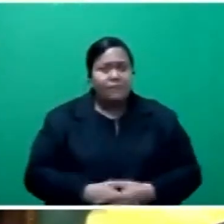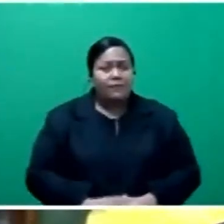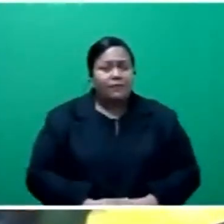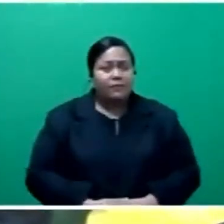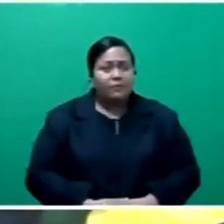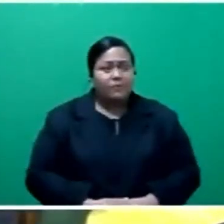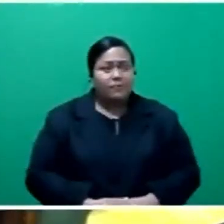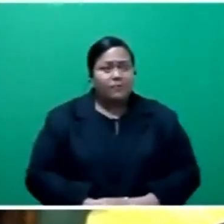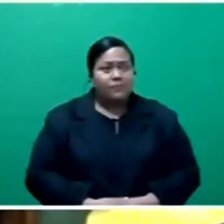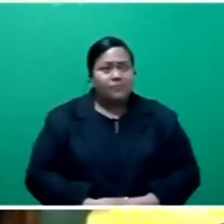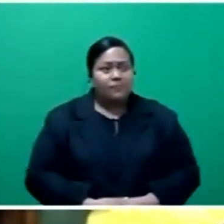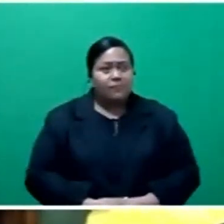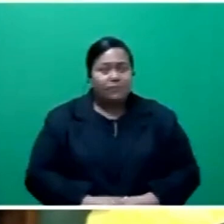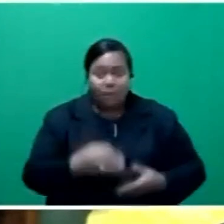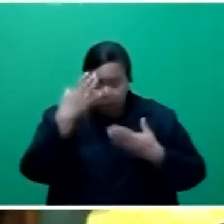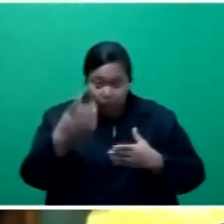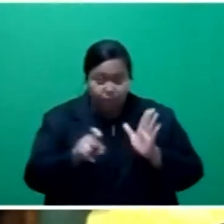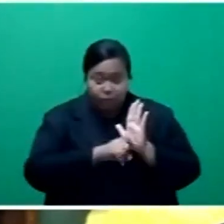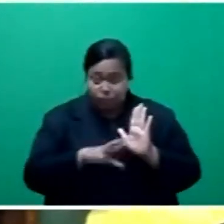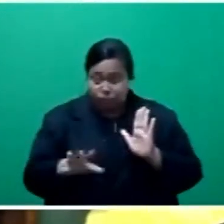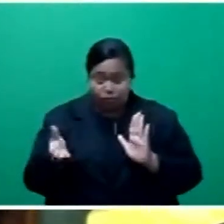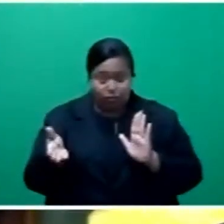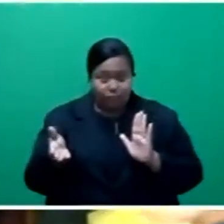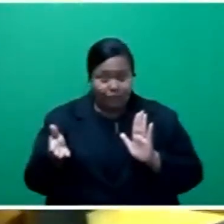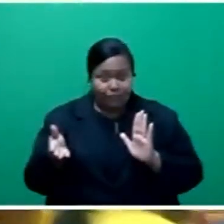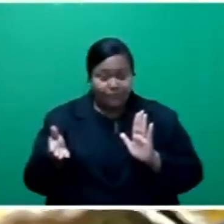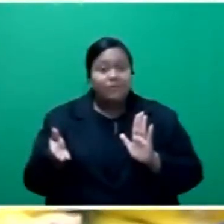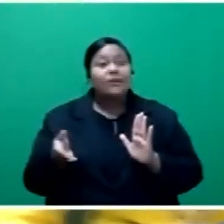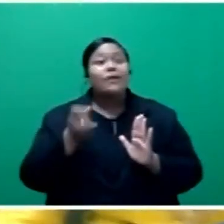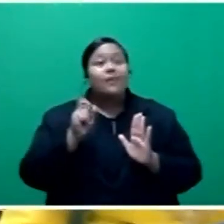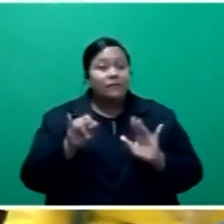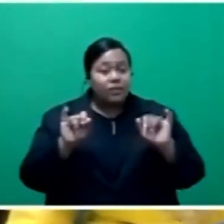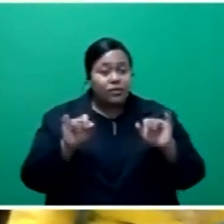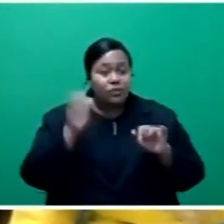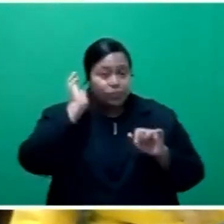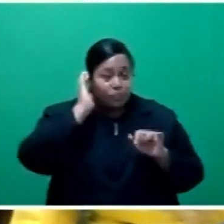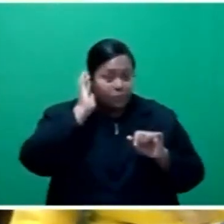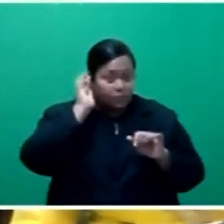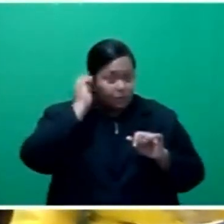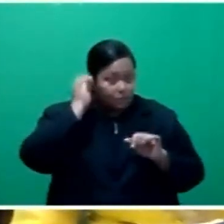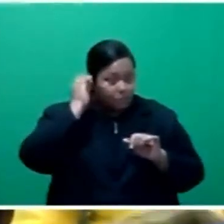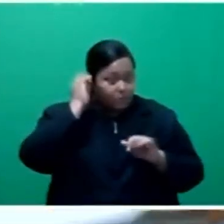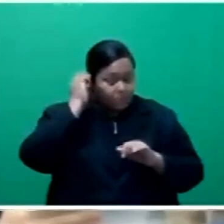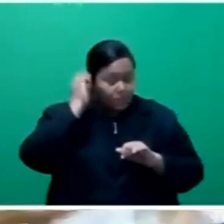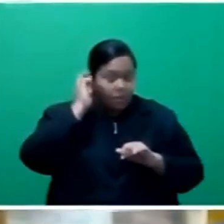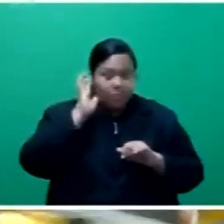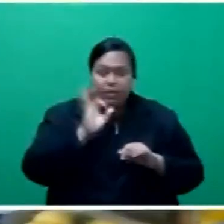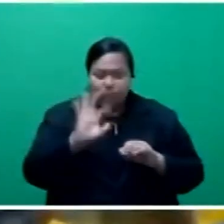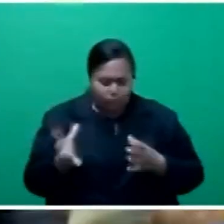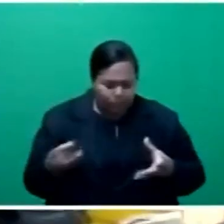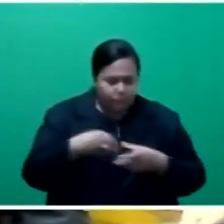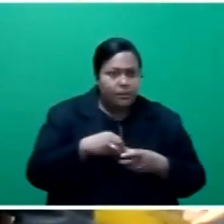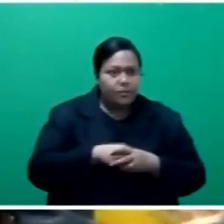companies. Honourable Randondo, on that note, the matter is not being held up with the Solicitor General's office. The Field Institute of